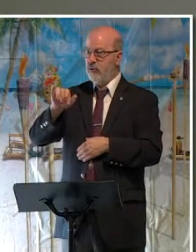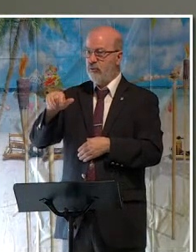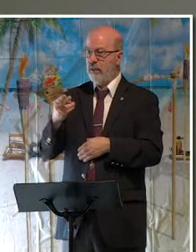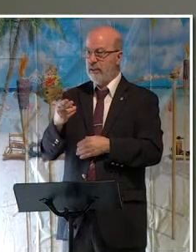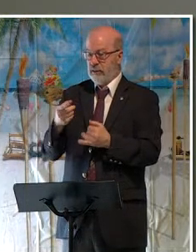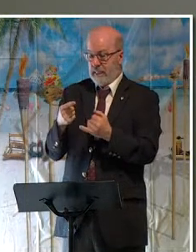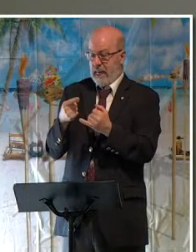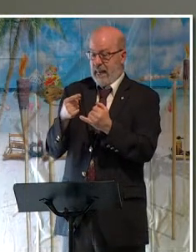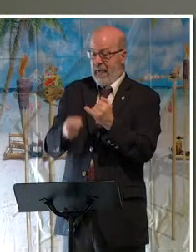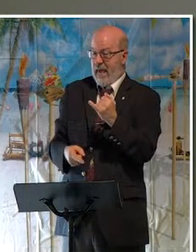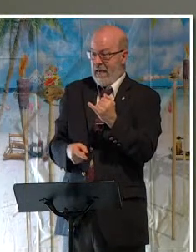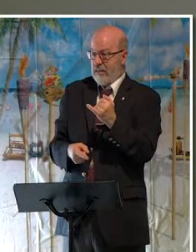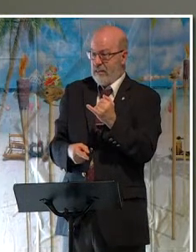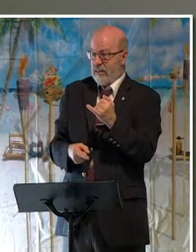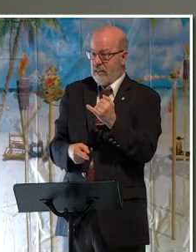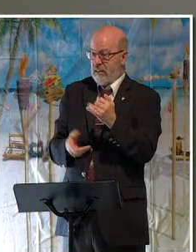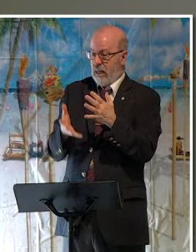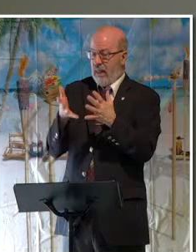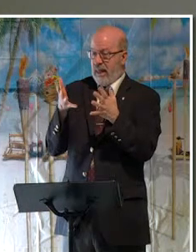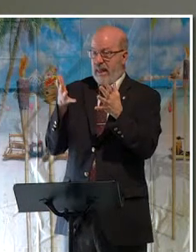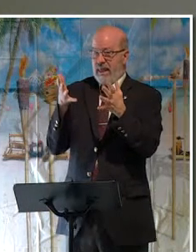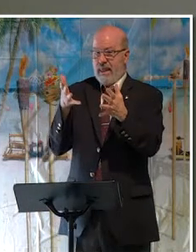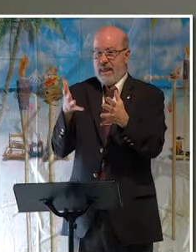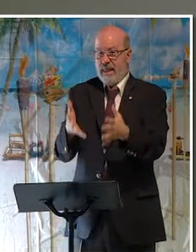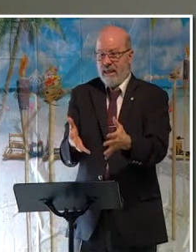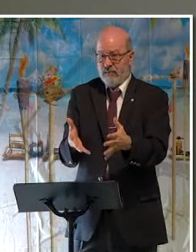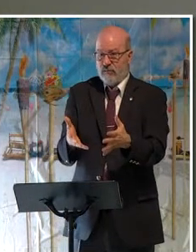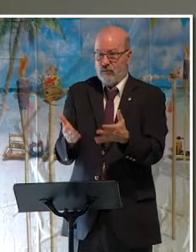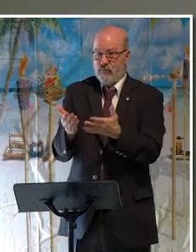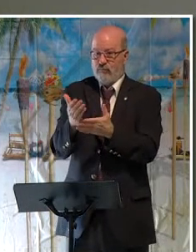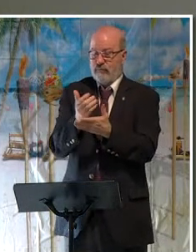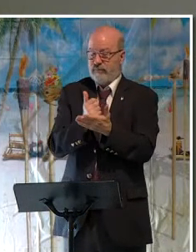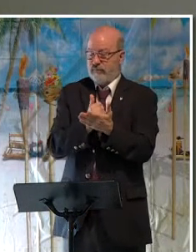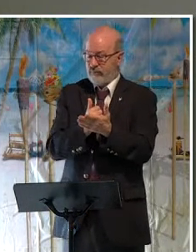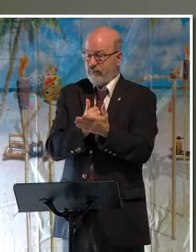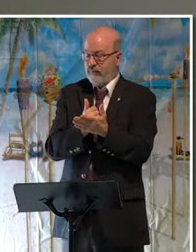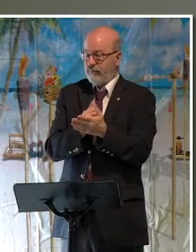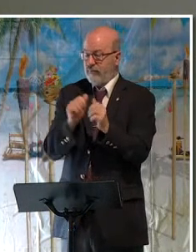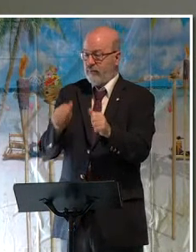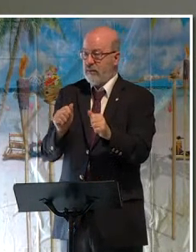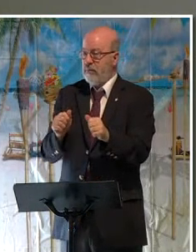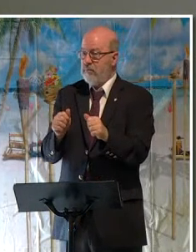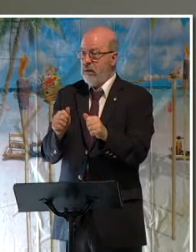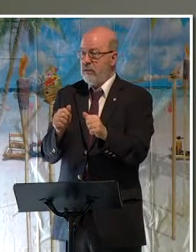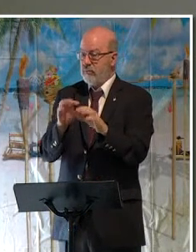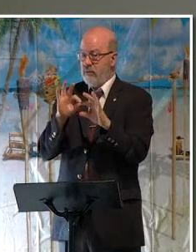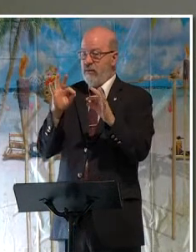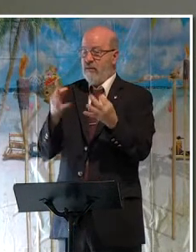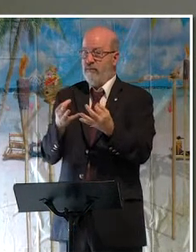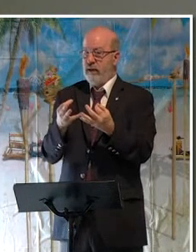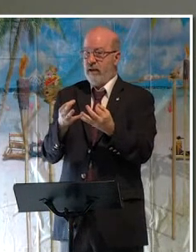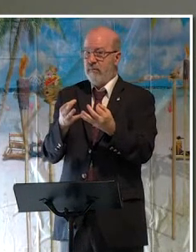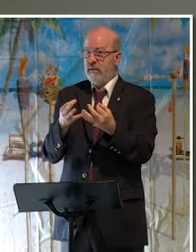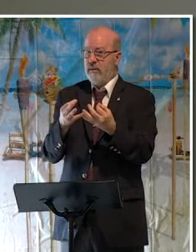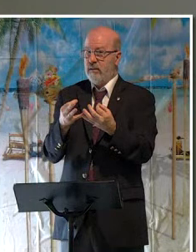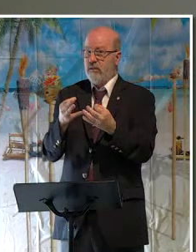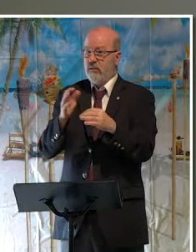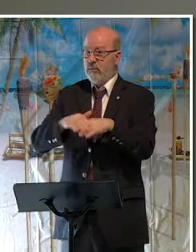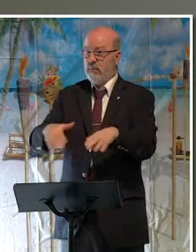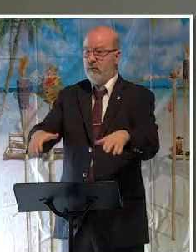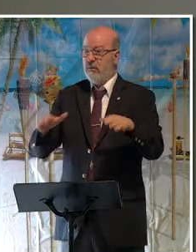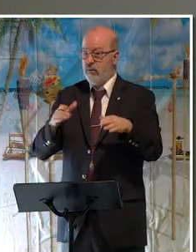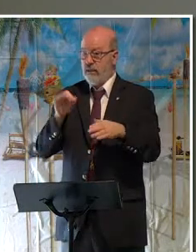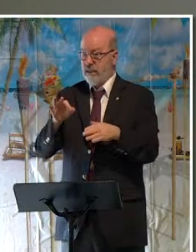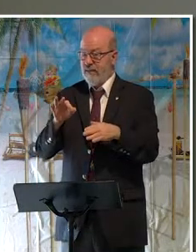the last remaining heir, the last possible descendant to mount the throne. If